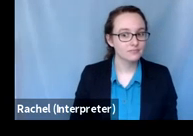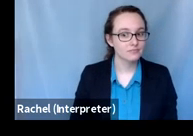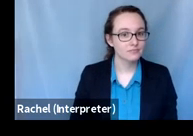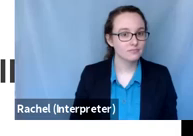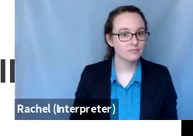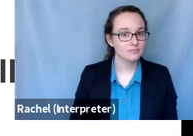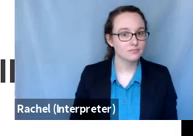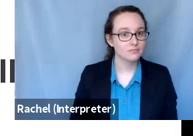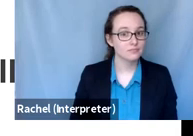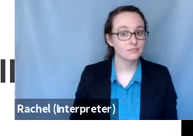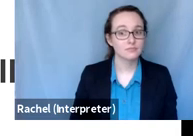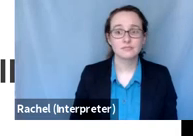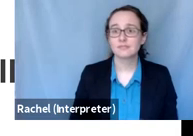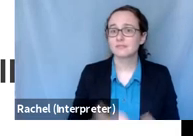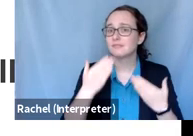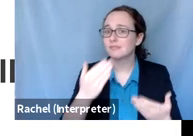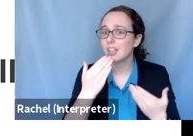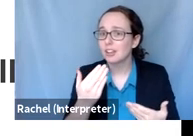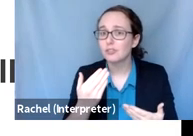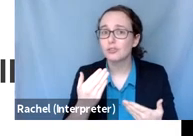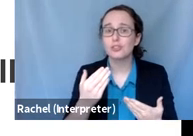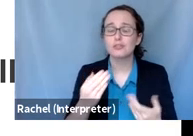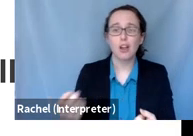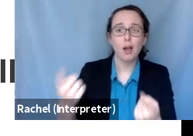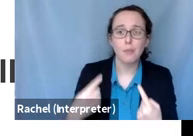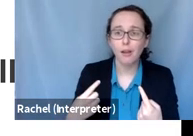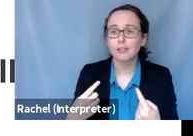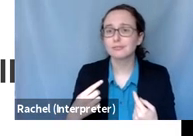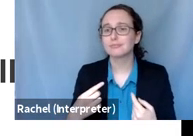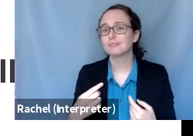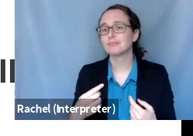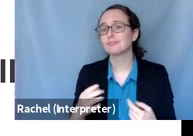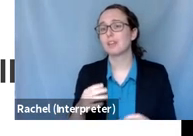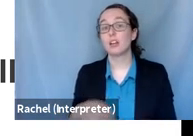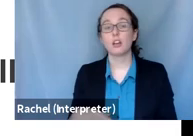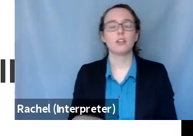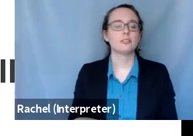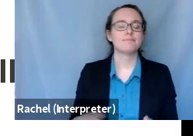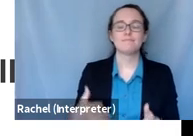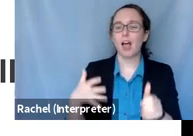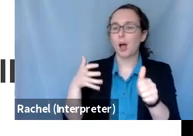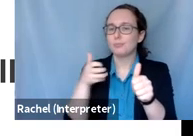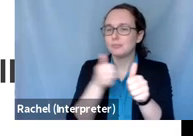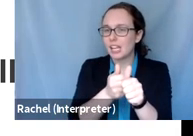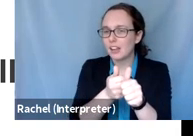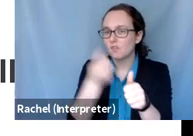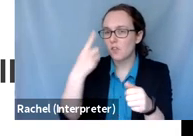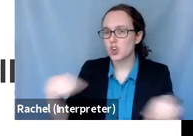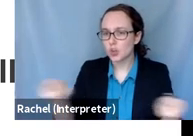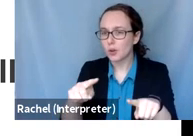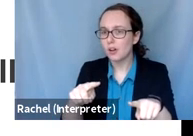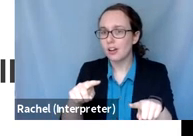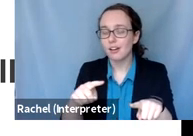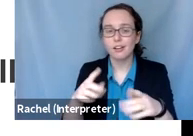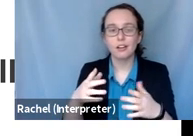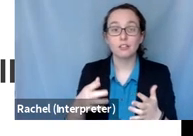thanks for the time today, everybody. And just want to give an update and kind of get everybody on speed on what